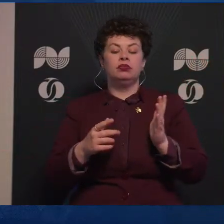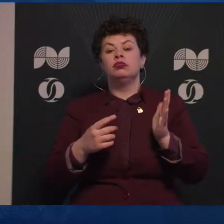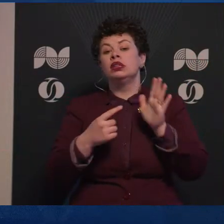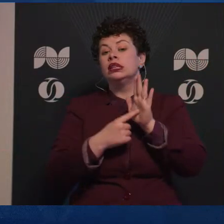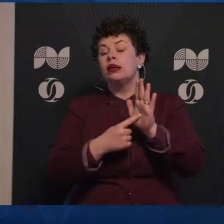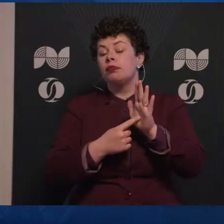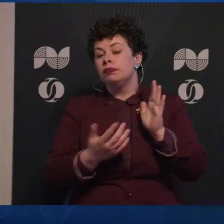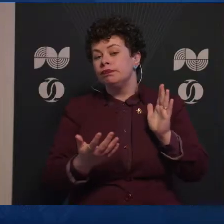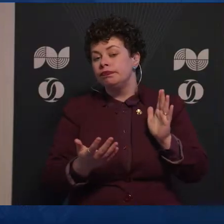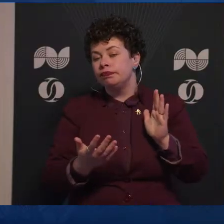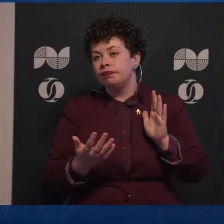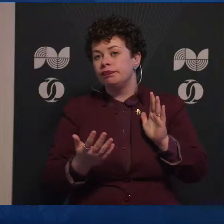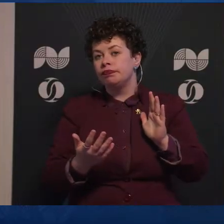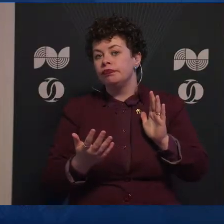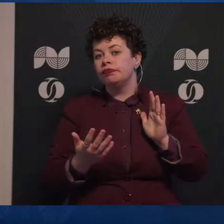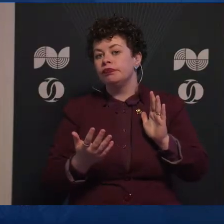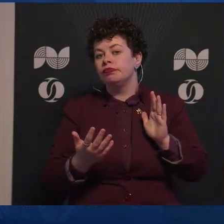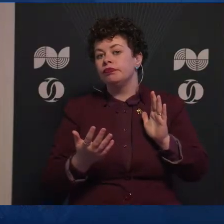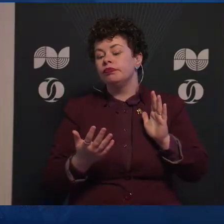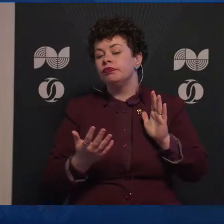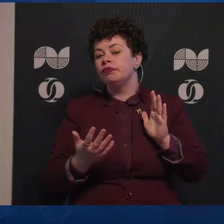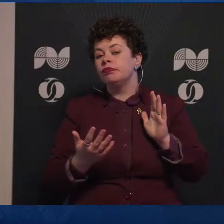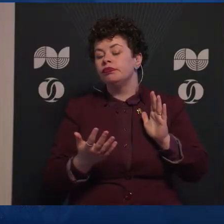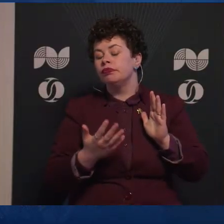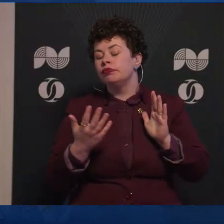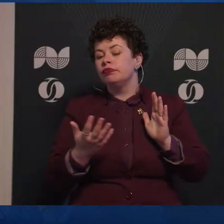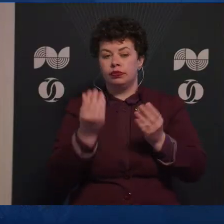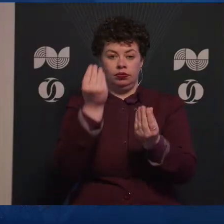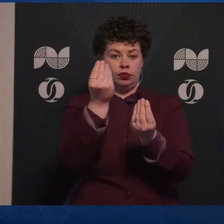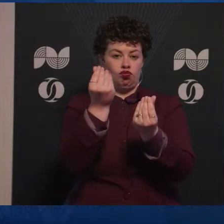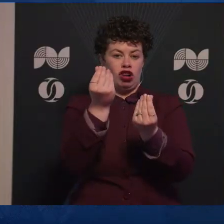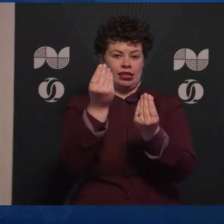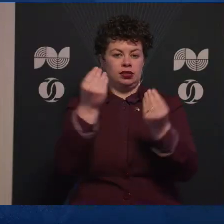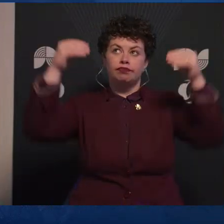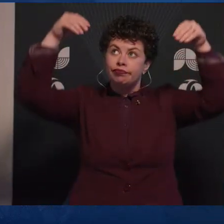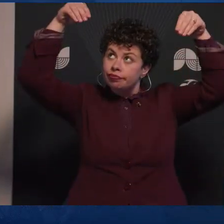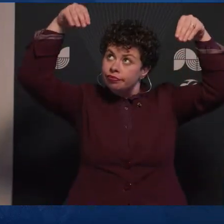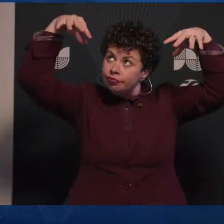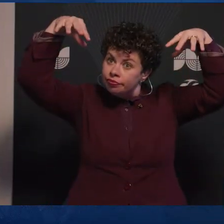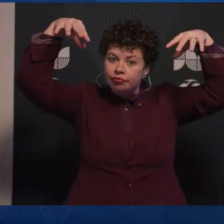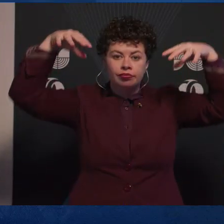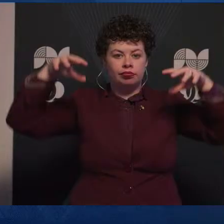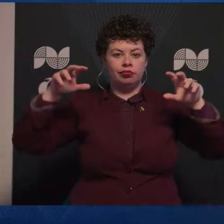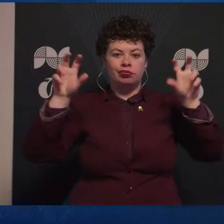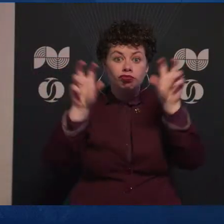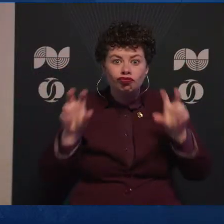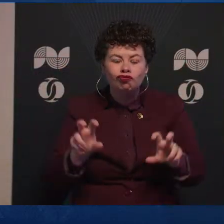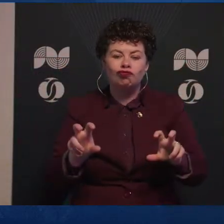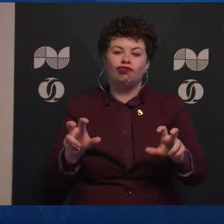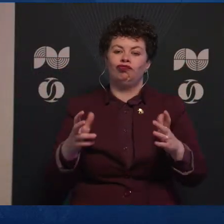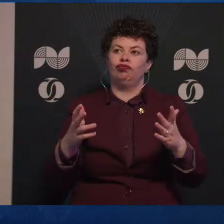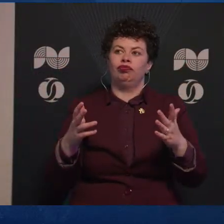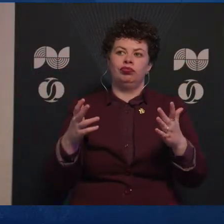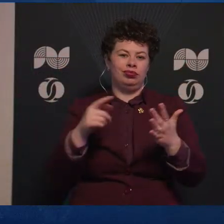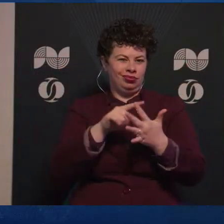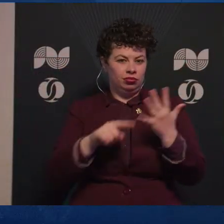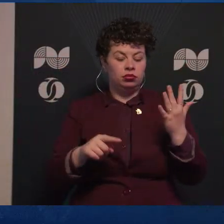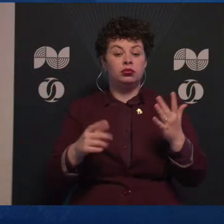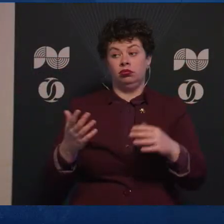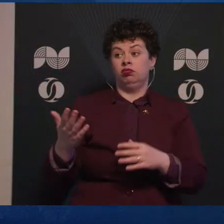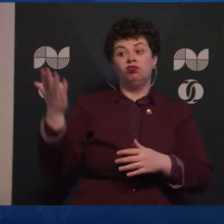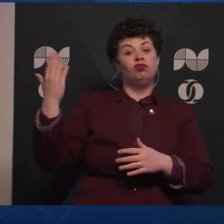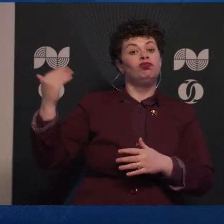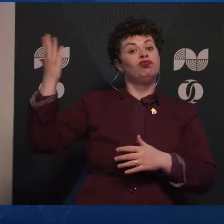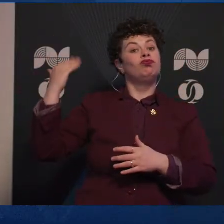example, related to the price of energy and all the argument related to